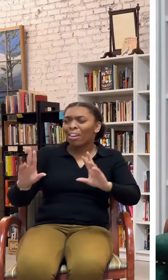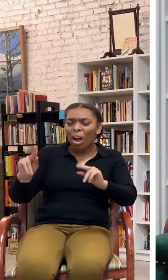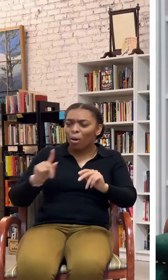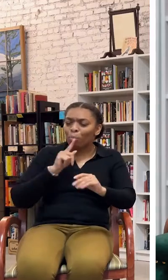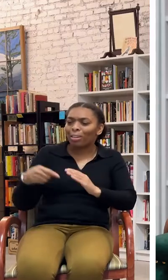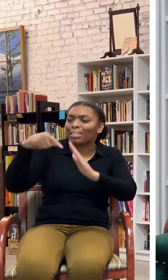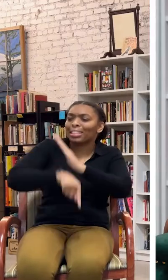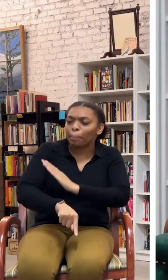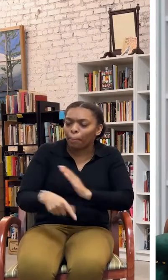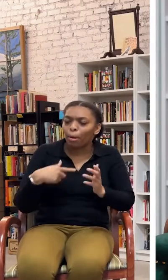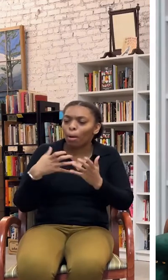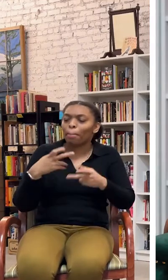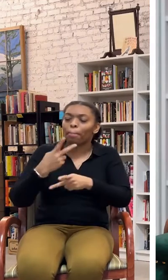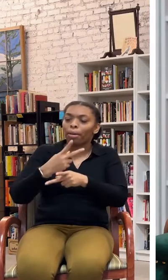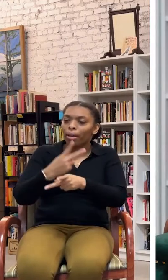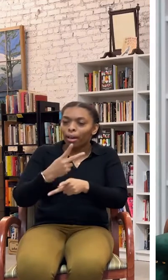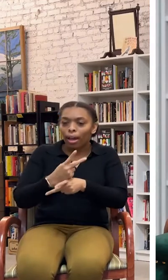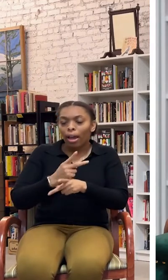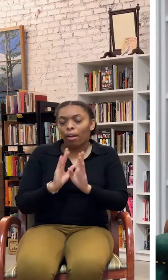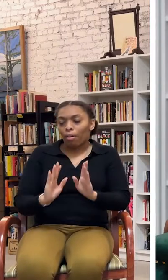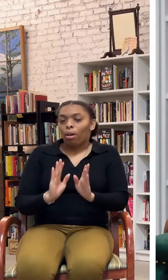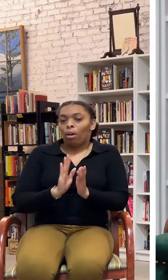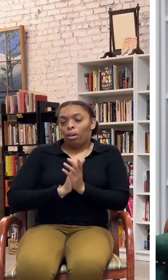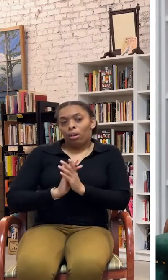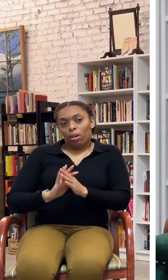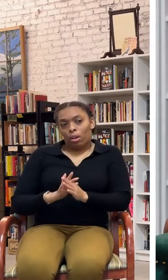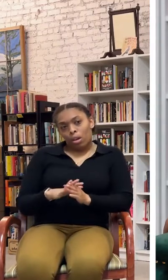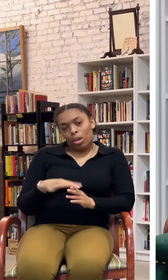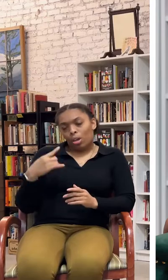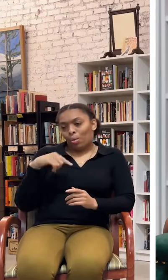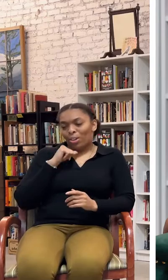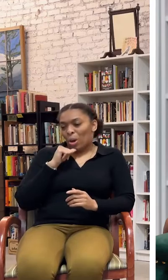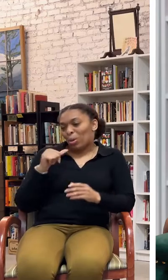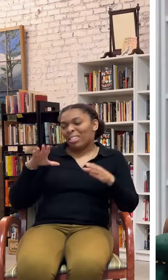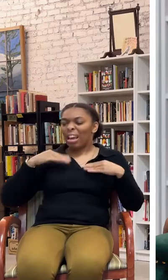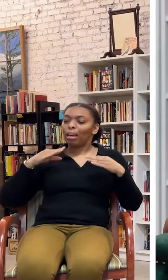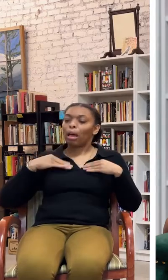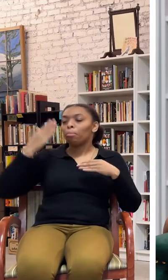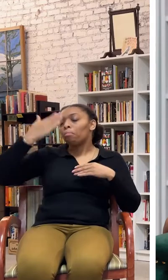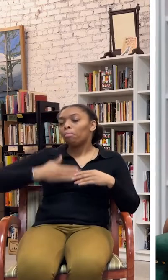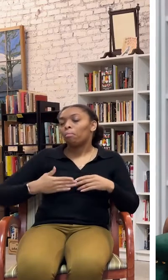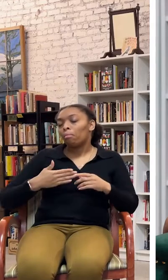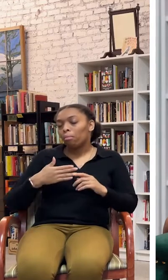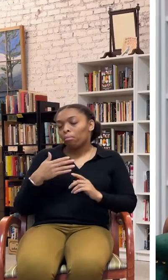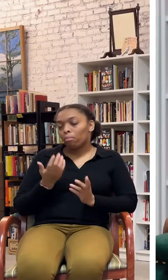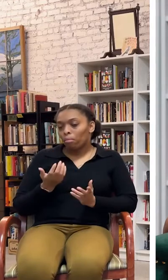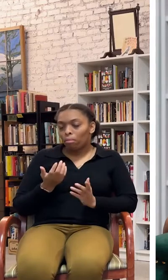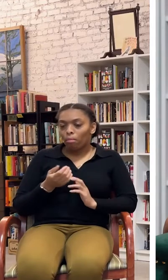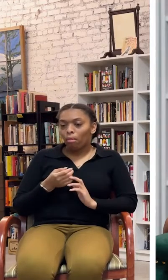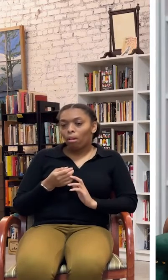that. And I want to be careful that we don't just accept facades and surface things as the thing.